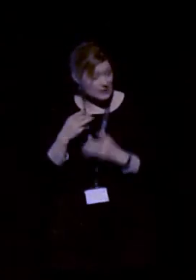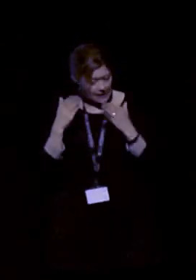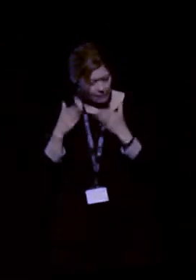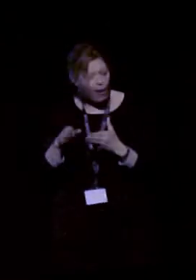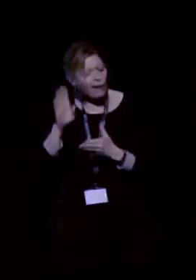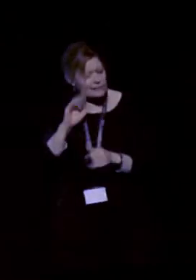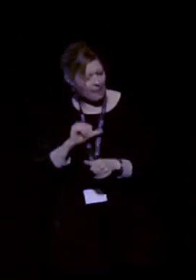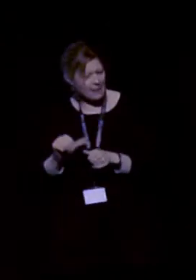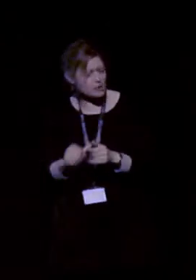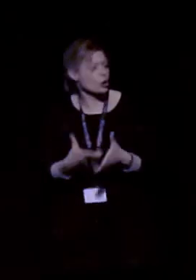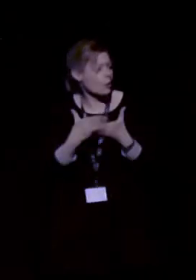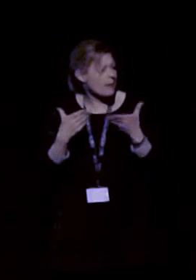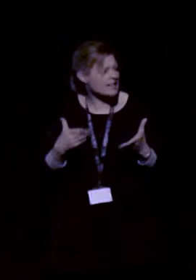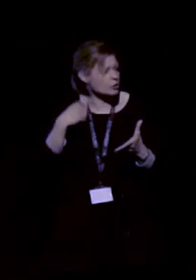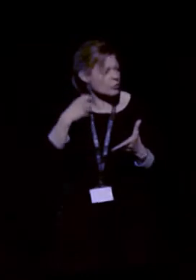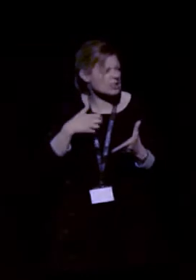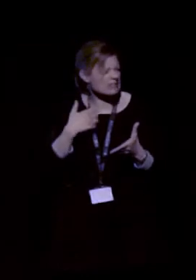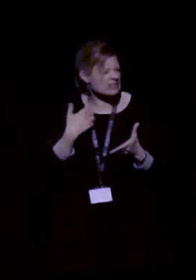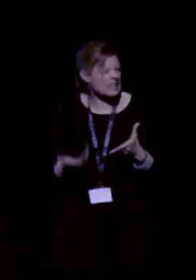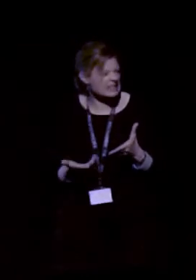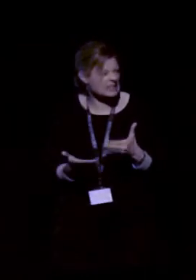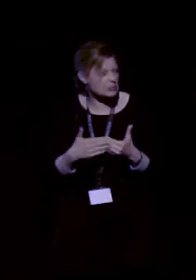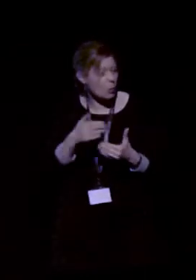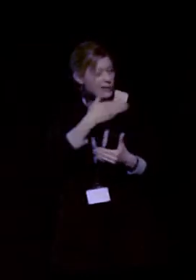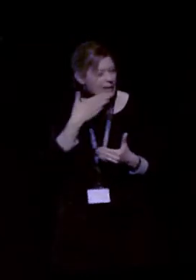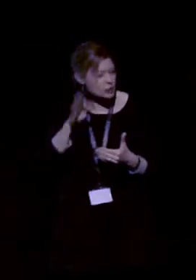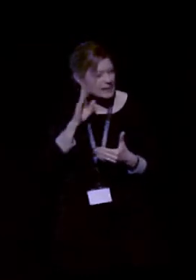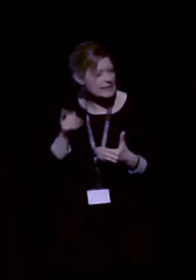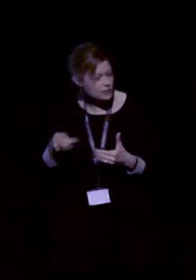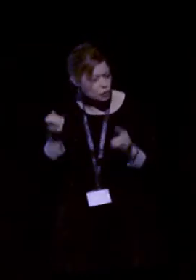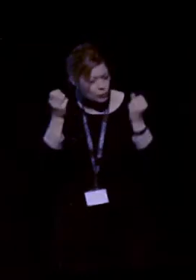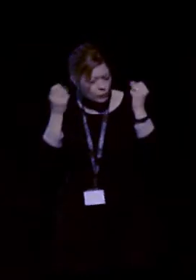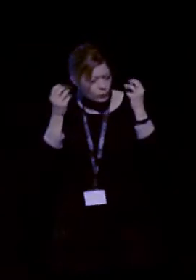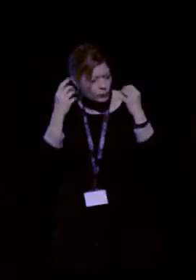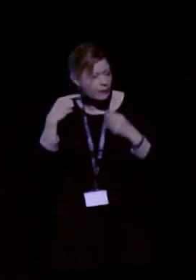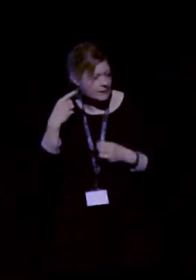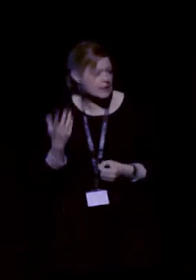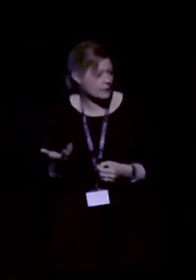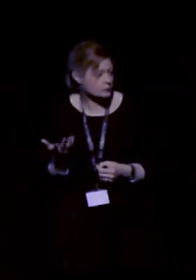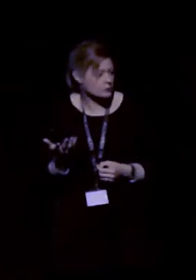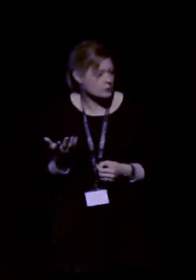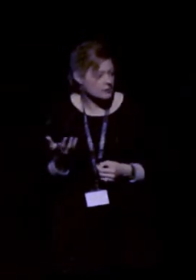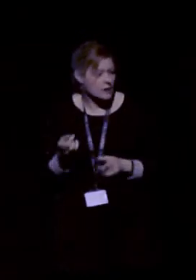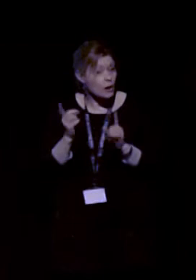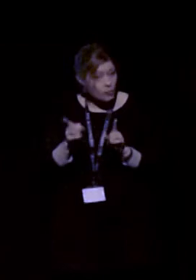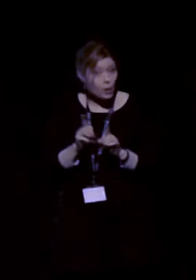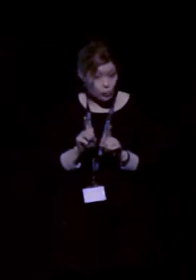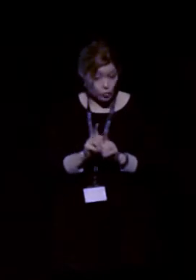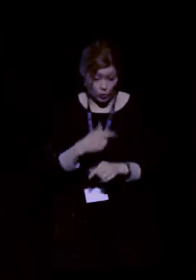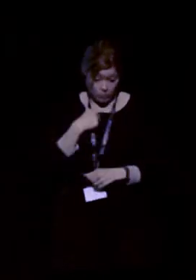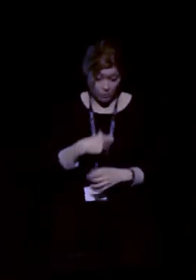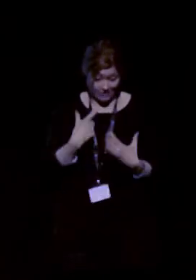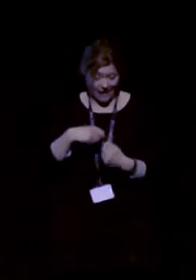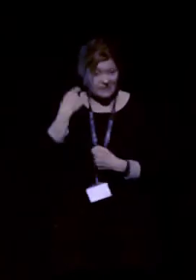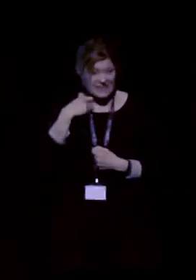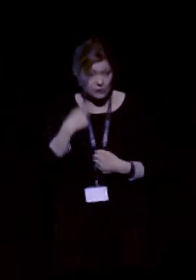nicer, and that's sort of it's more pleasant to listen to. But also it may restore a sense of control. The person